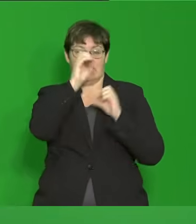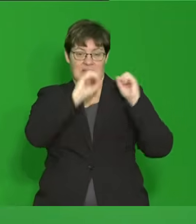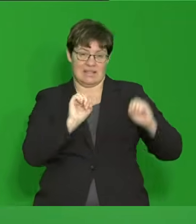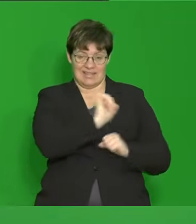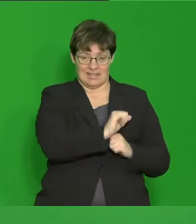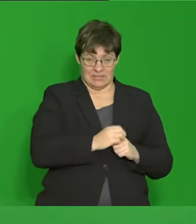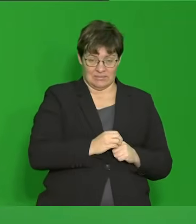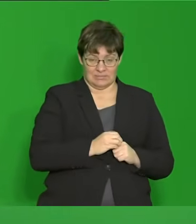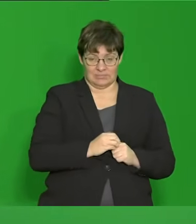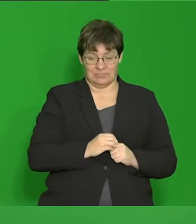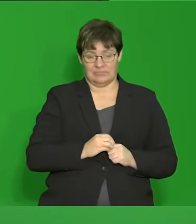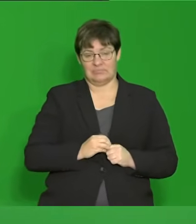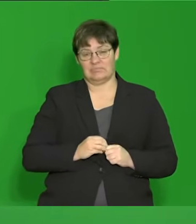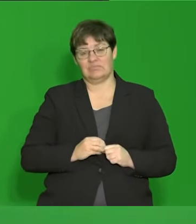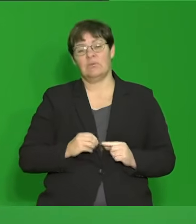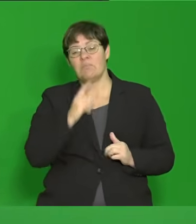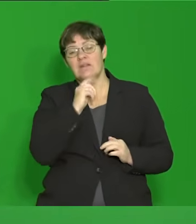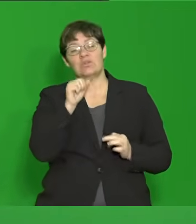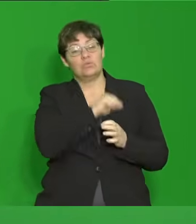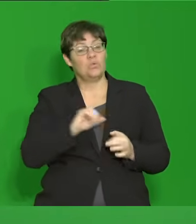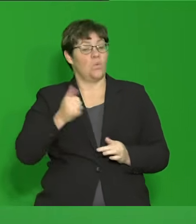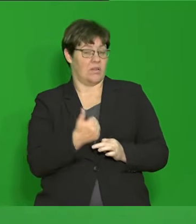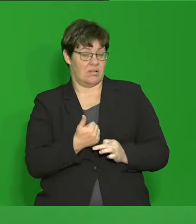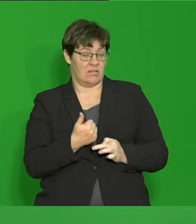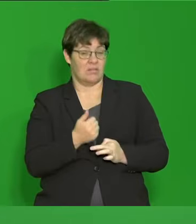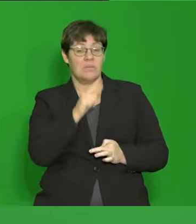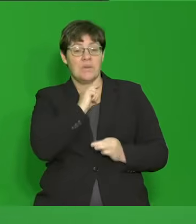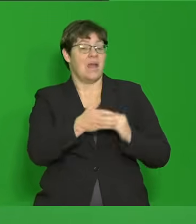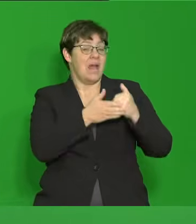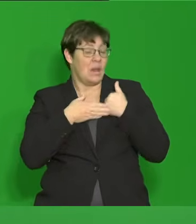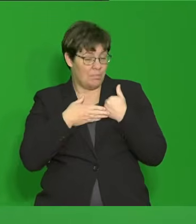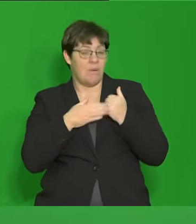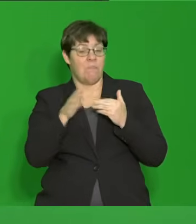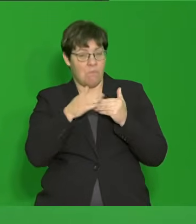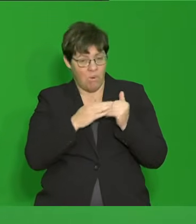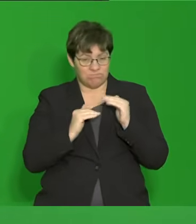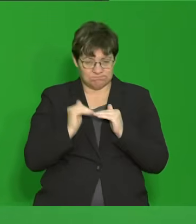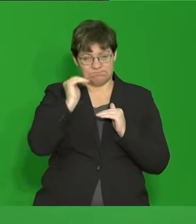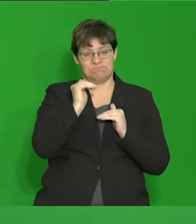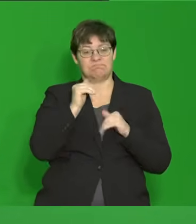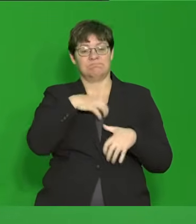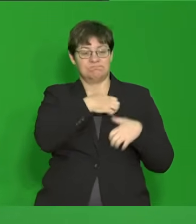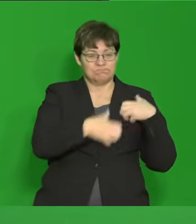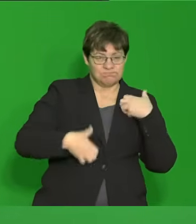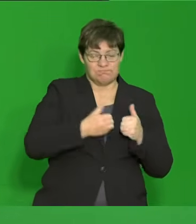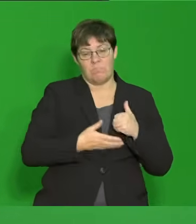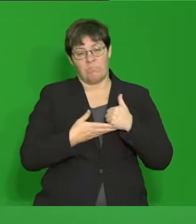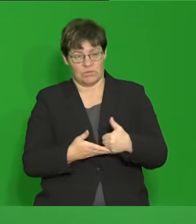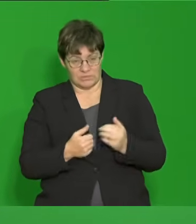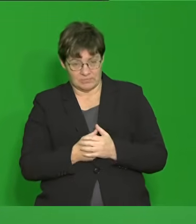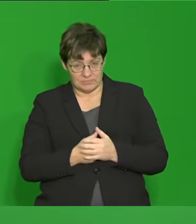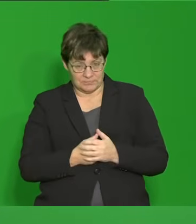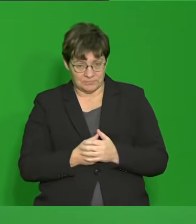cells. So remember to chew your food well. That helps you to further increase the digestion process,